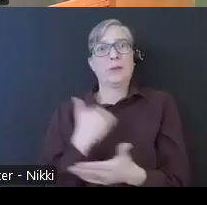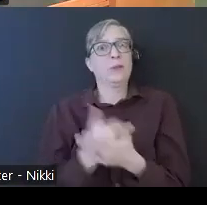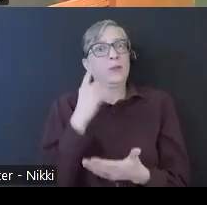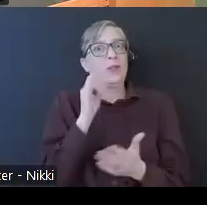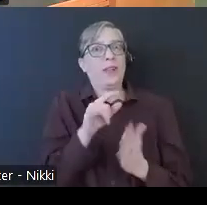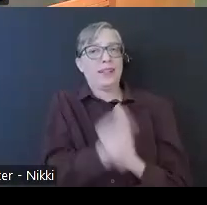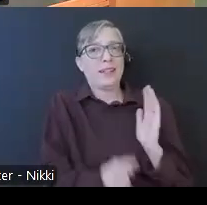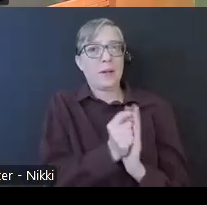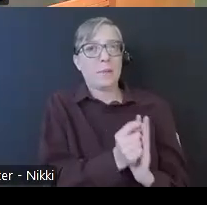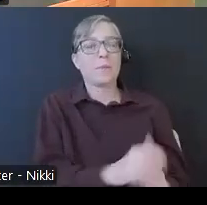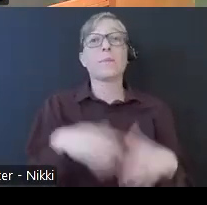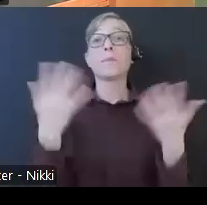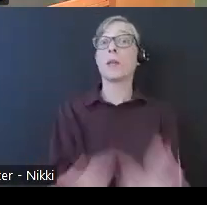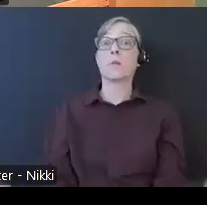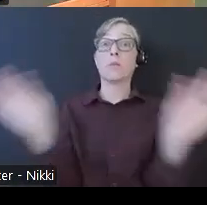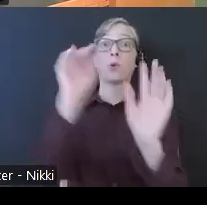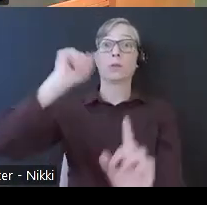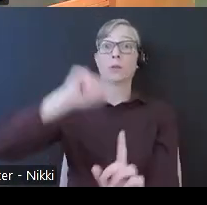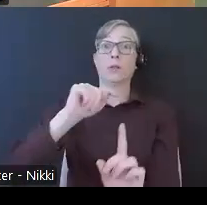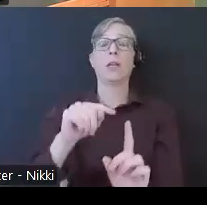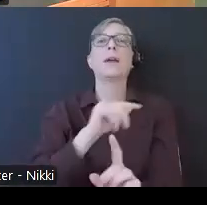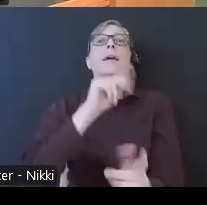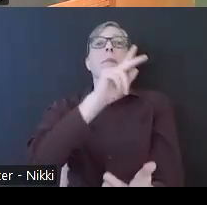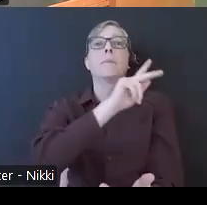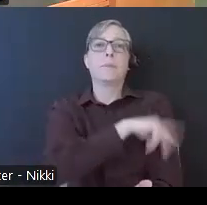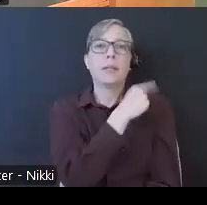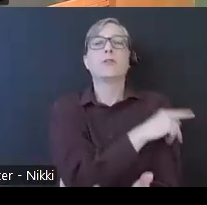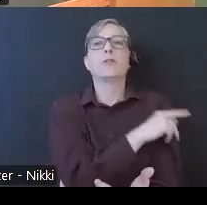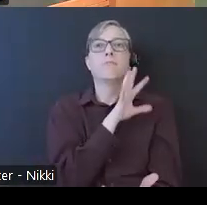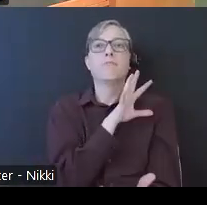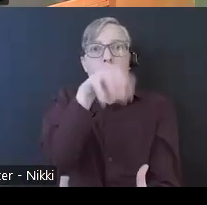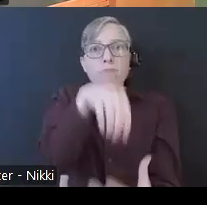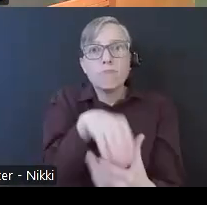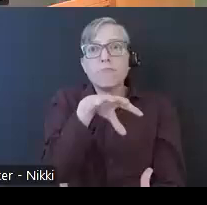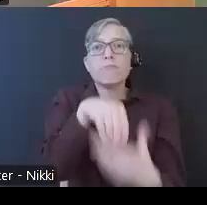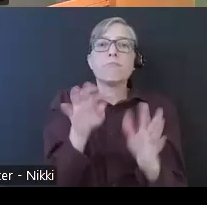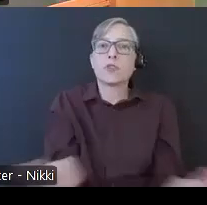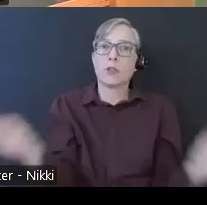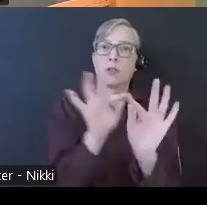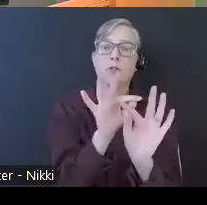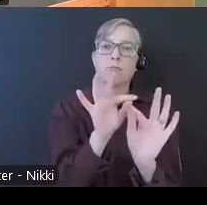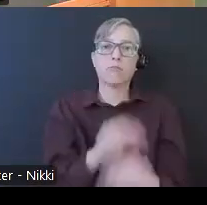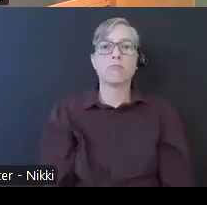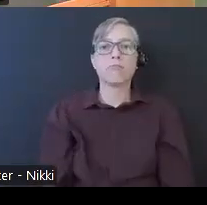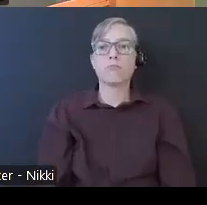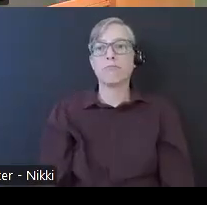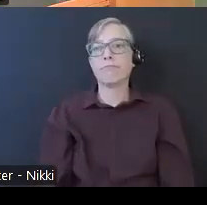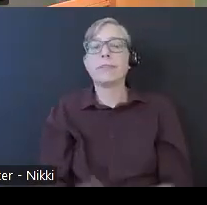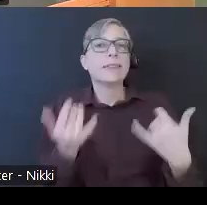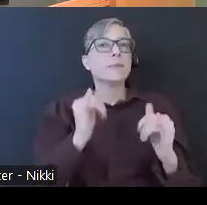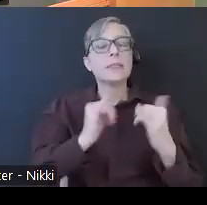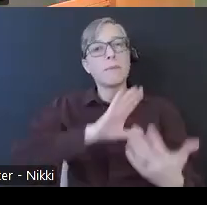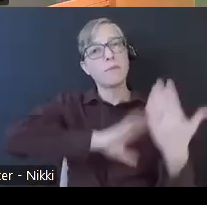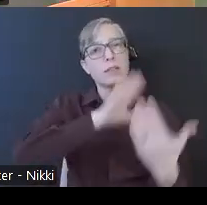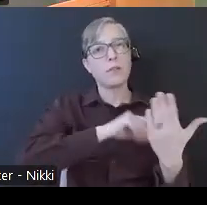patient engagement is critical. And that's probably no different than therapy. If you're doing face-to-face therapy, are the patients coming out? Are